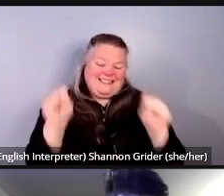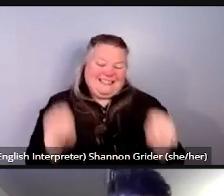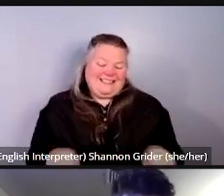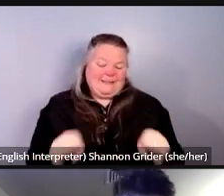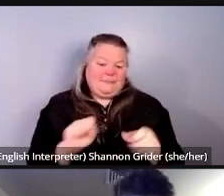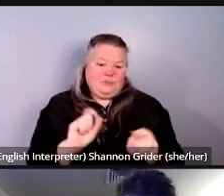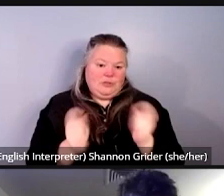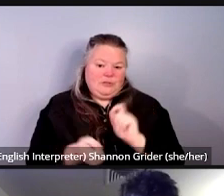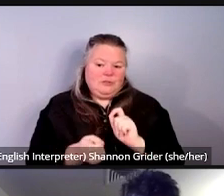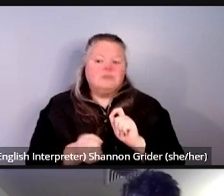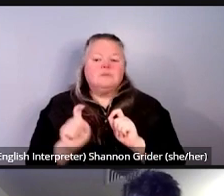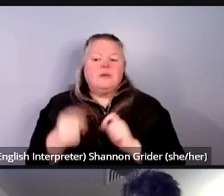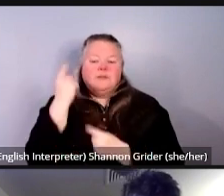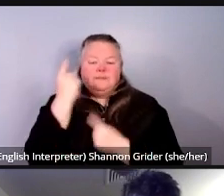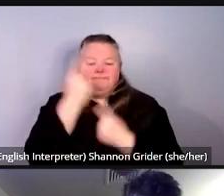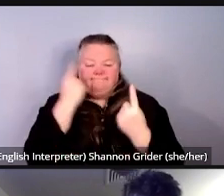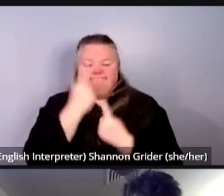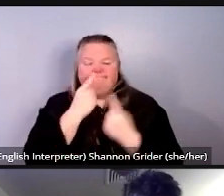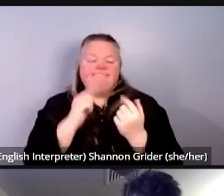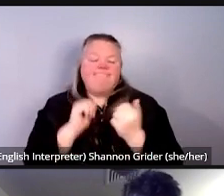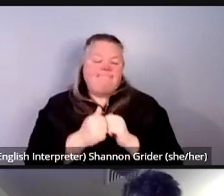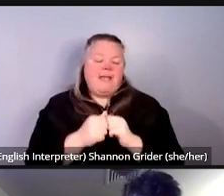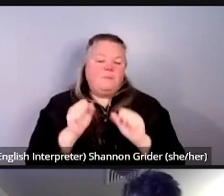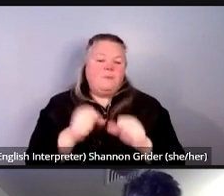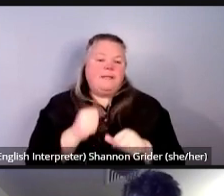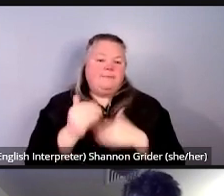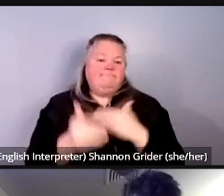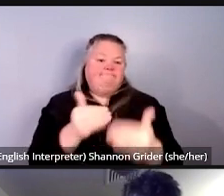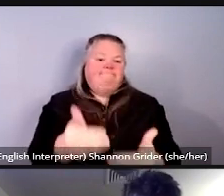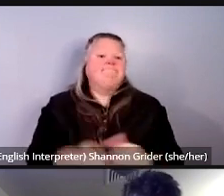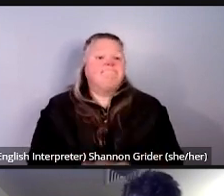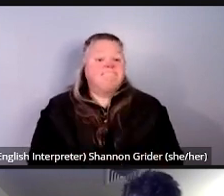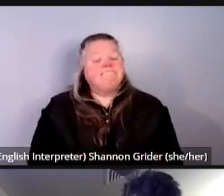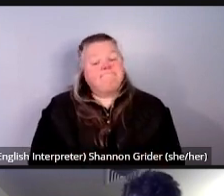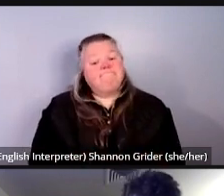change. We'll need to be thoughtful about how we roll that out.